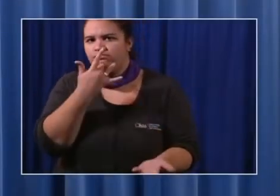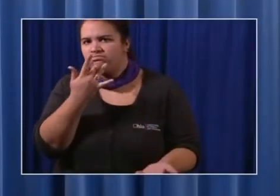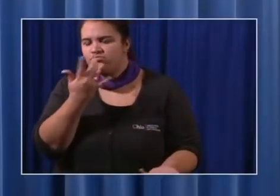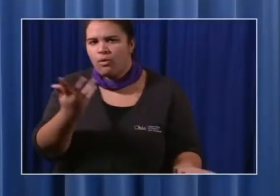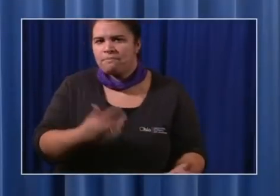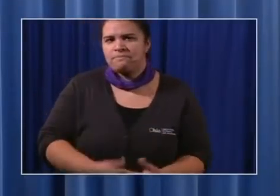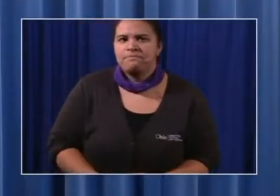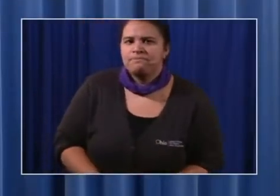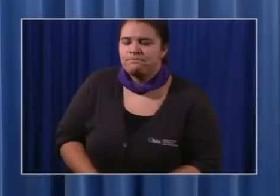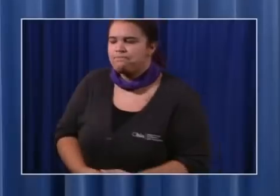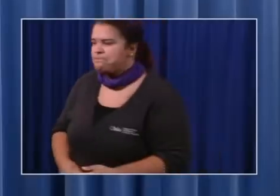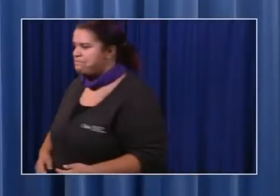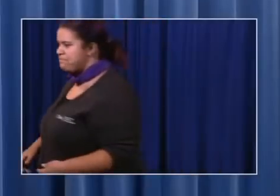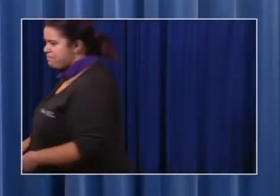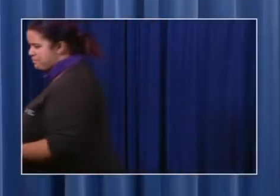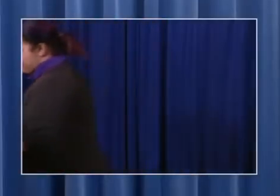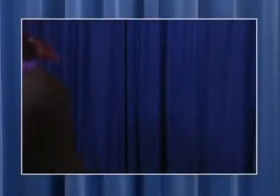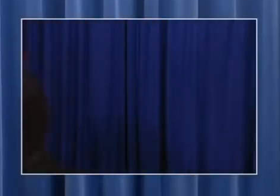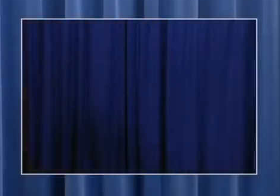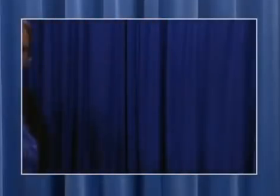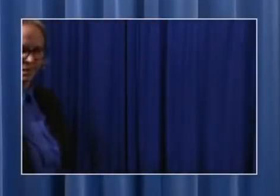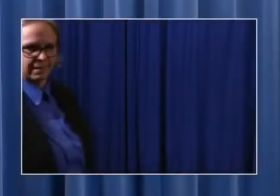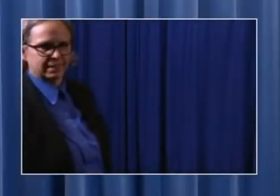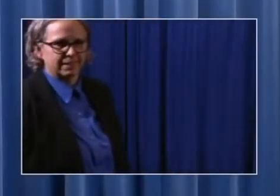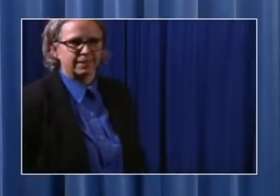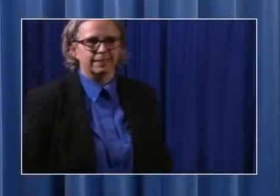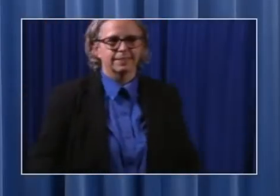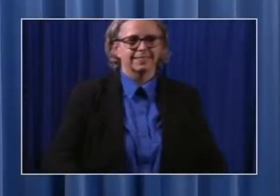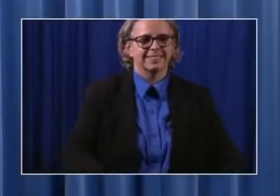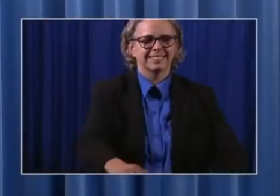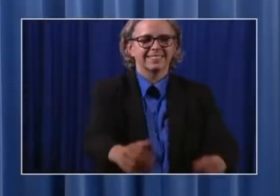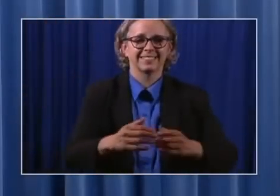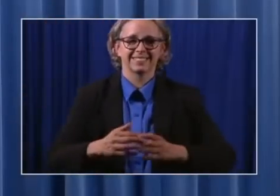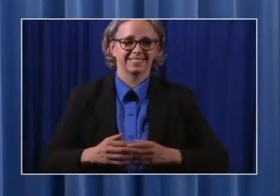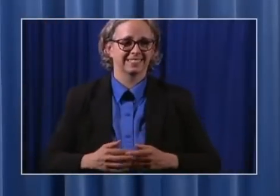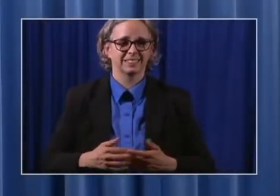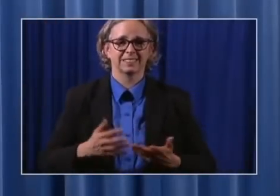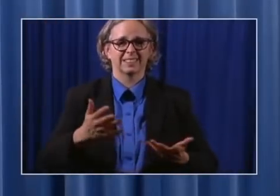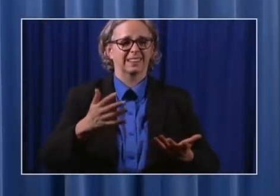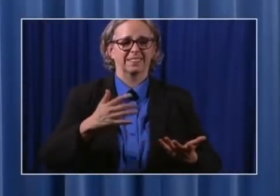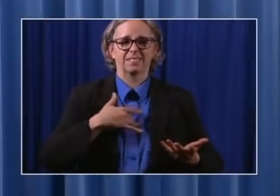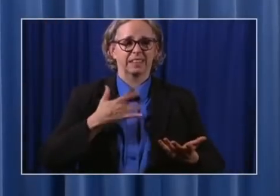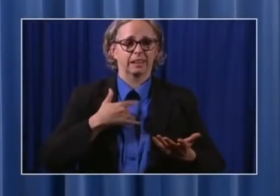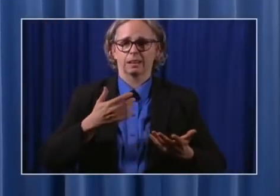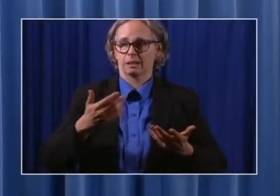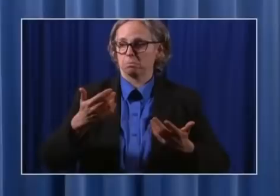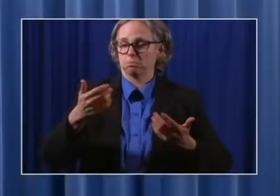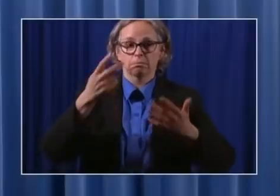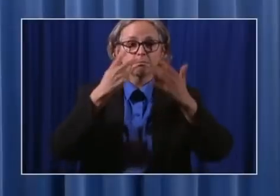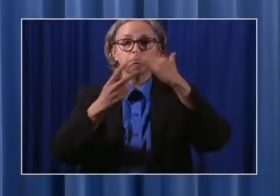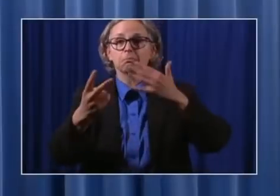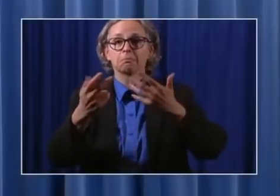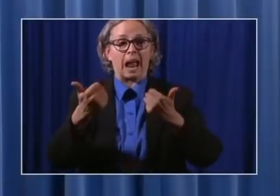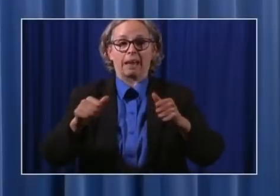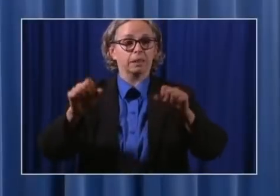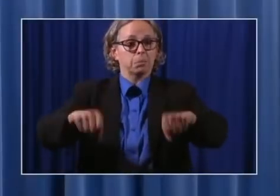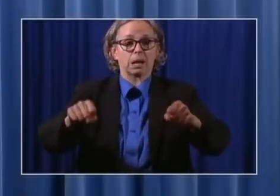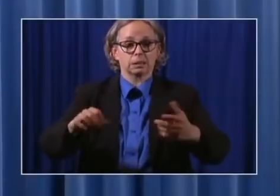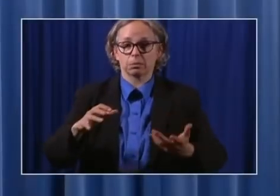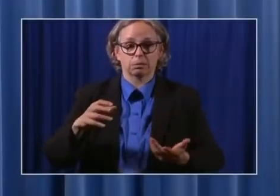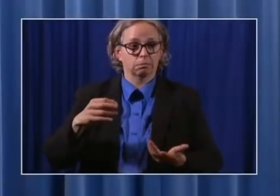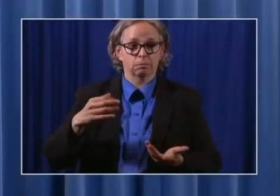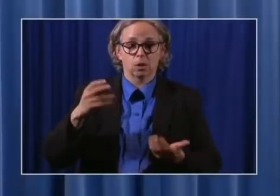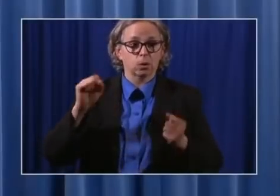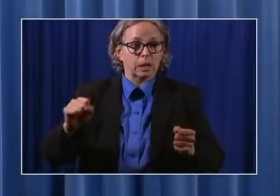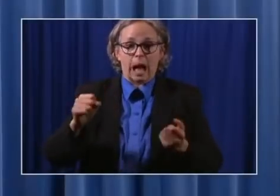I think all things would be on the table, Andy. I think, that we should have a debate about all of those issues. I